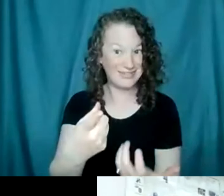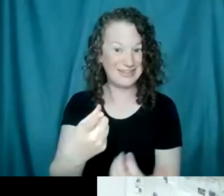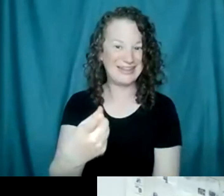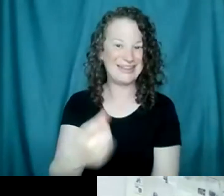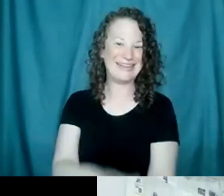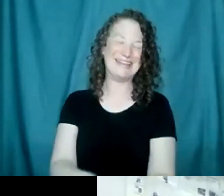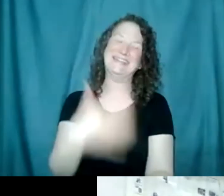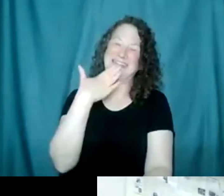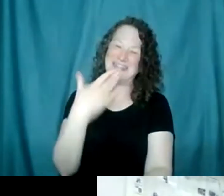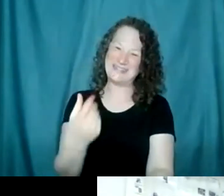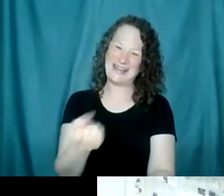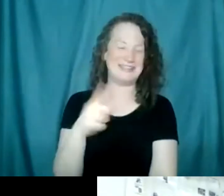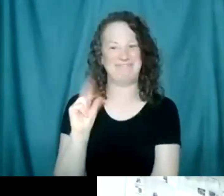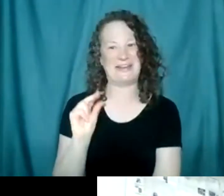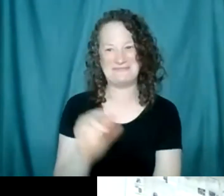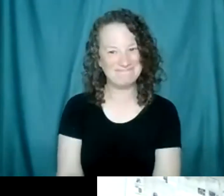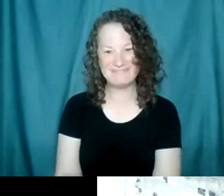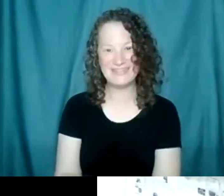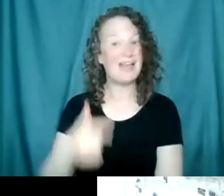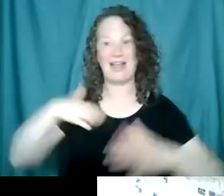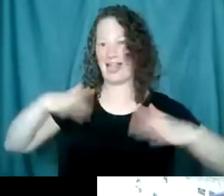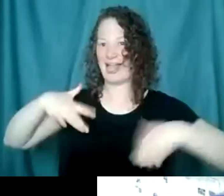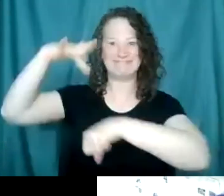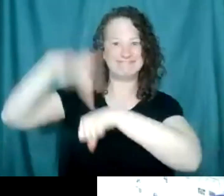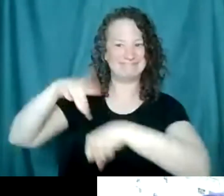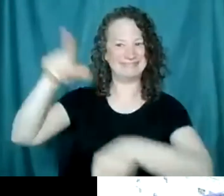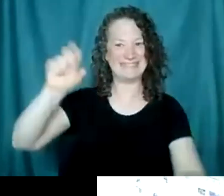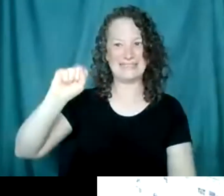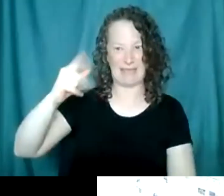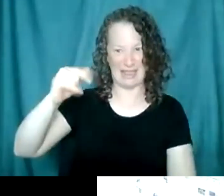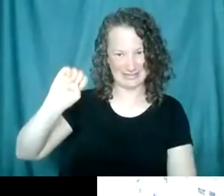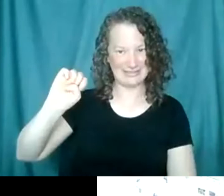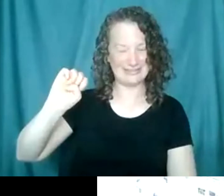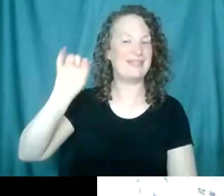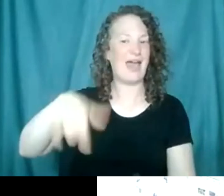It's a good question. No, I have not been to space. That requires